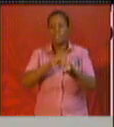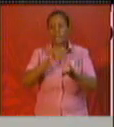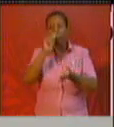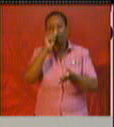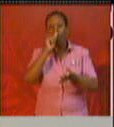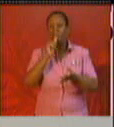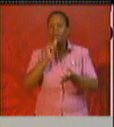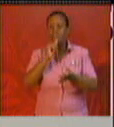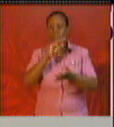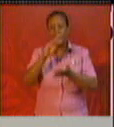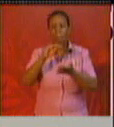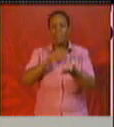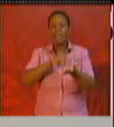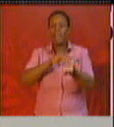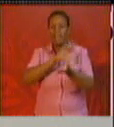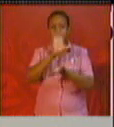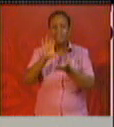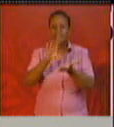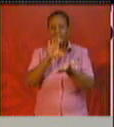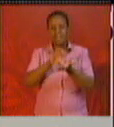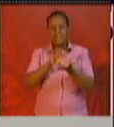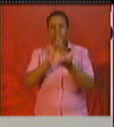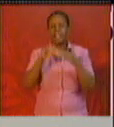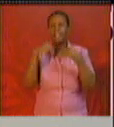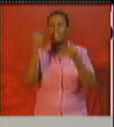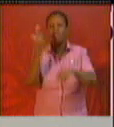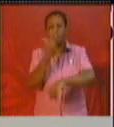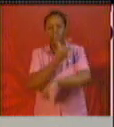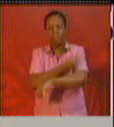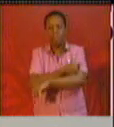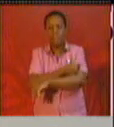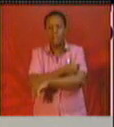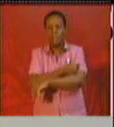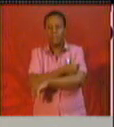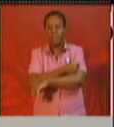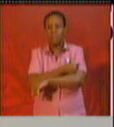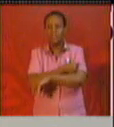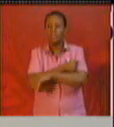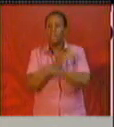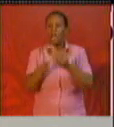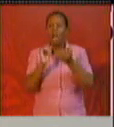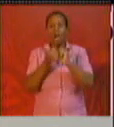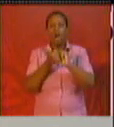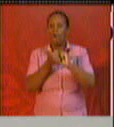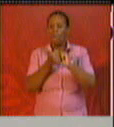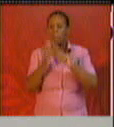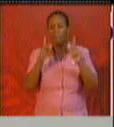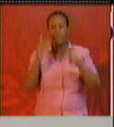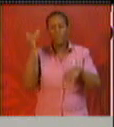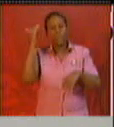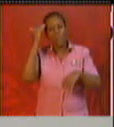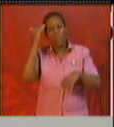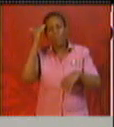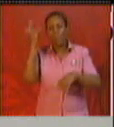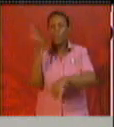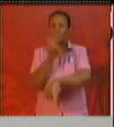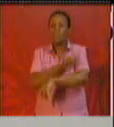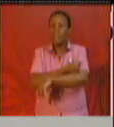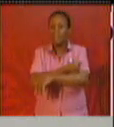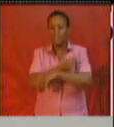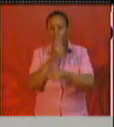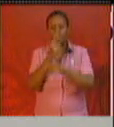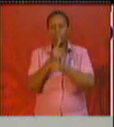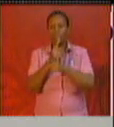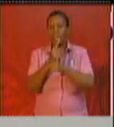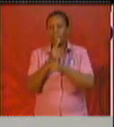we need to emphasize at this point is that the health system and the distribution of the vaccine through this